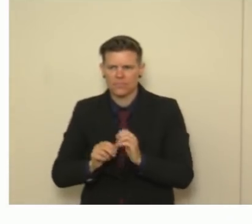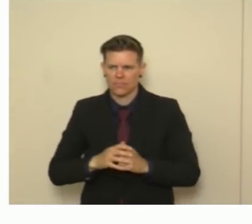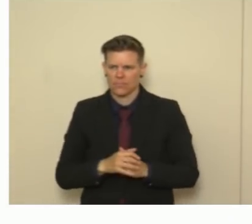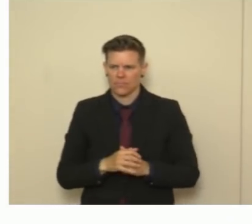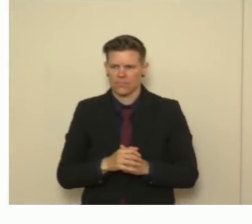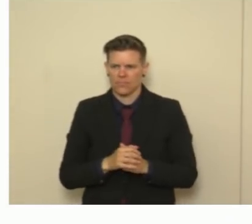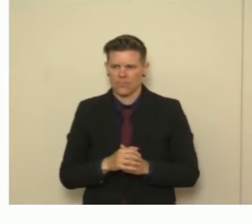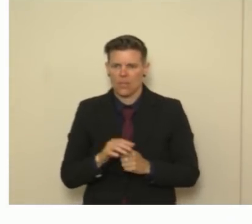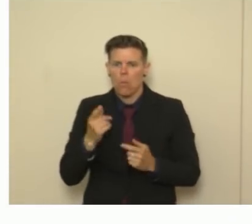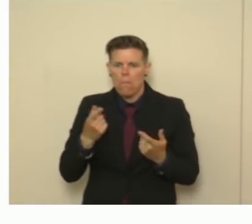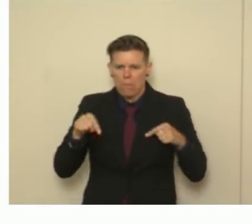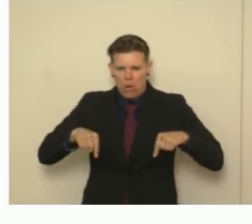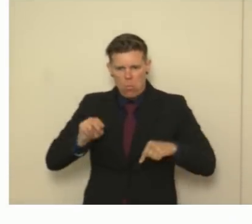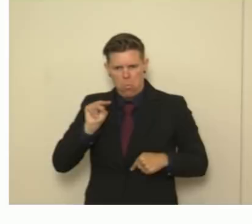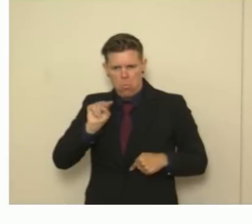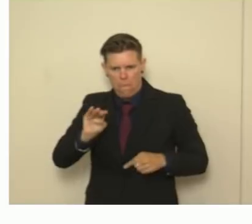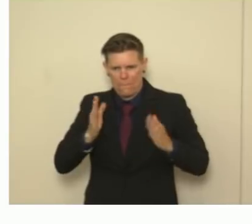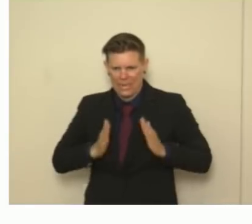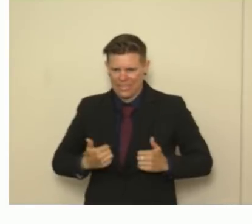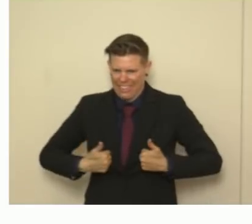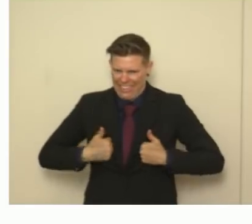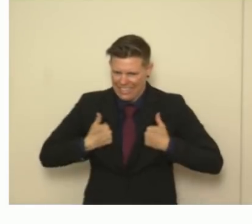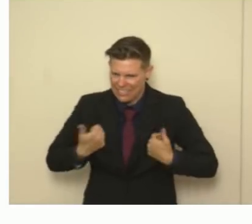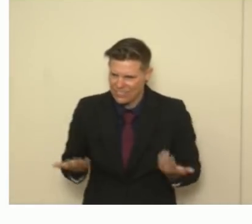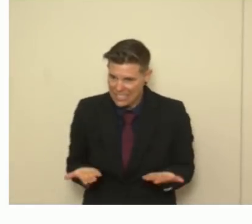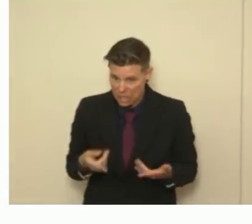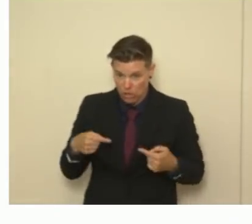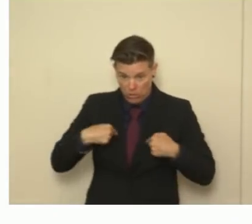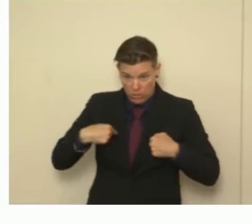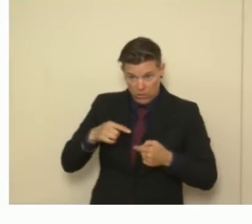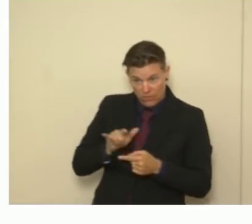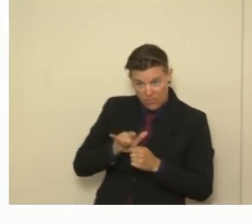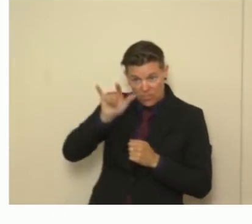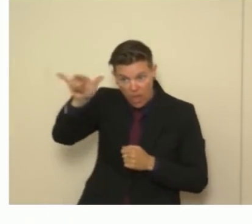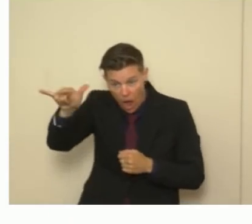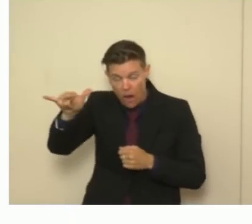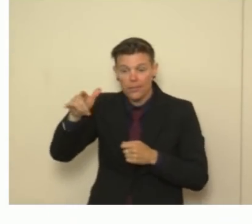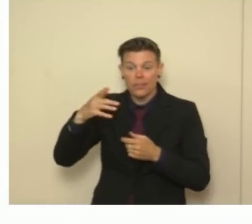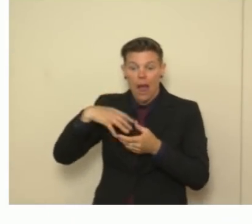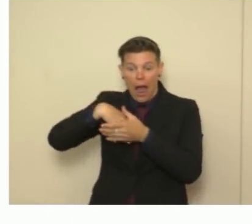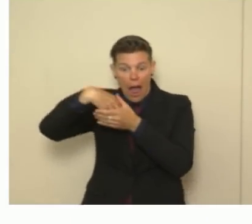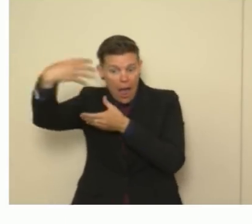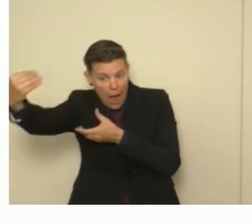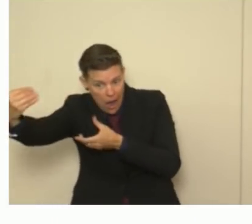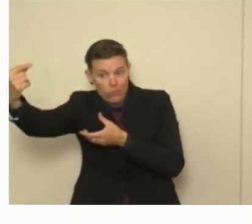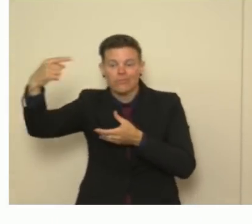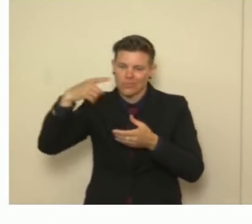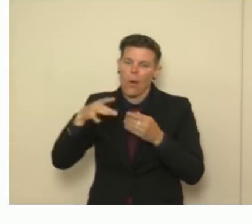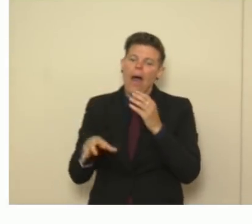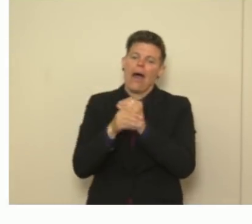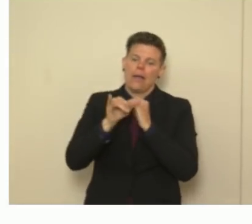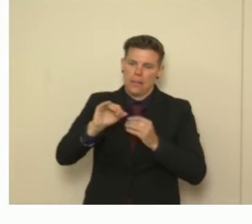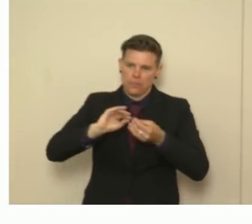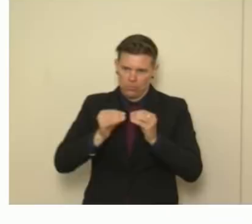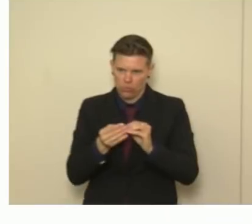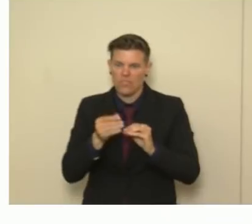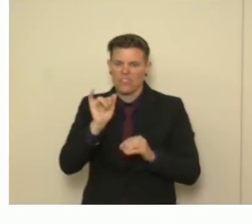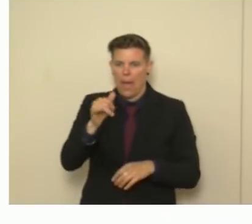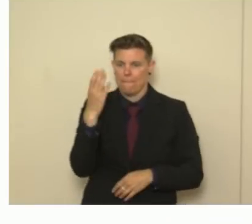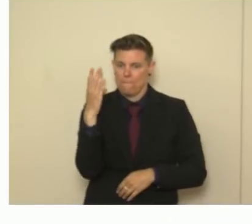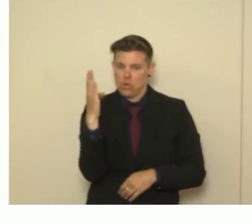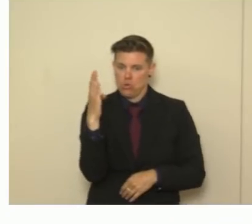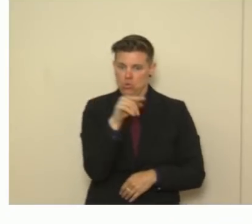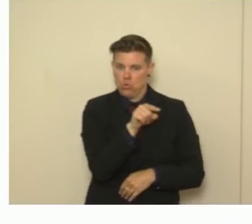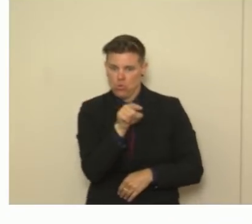they also traveling out of state? So if we could go to the next slide with the blue bars there. And this is the percentage